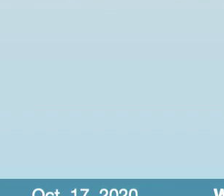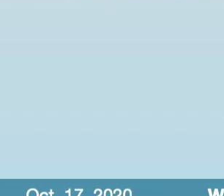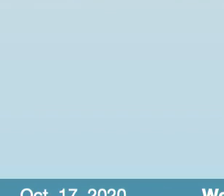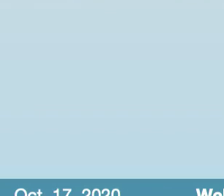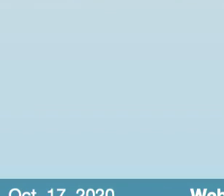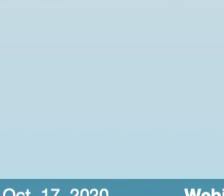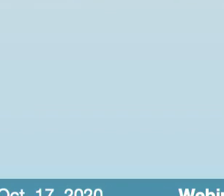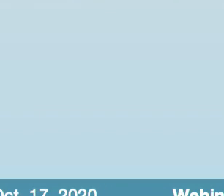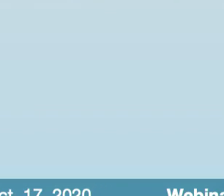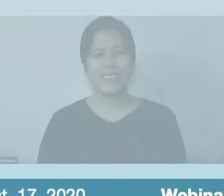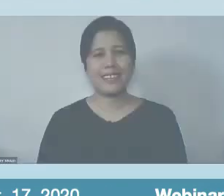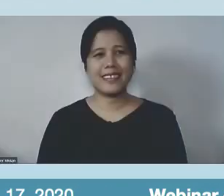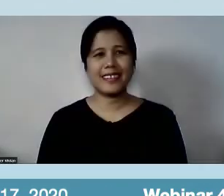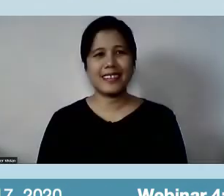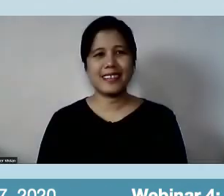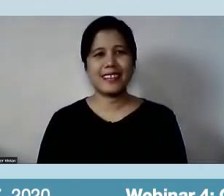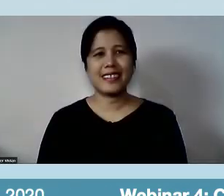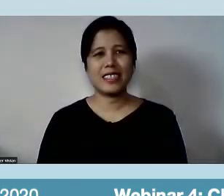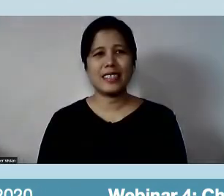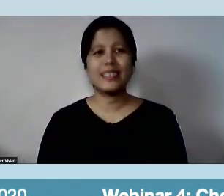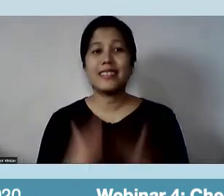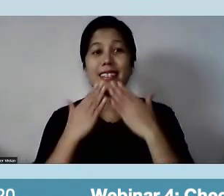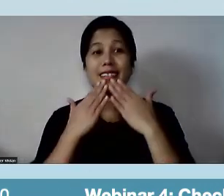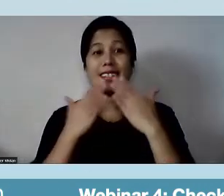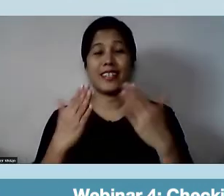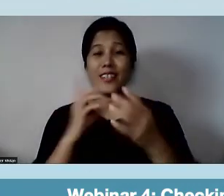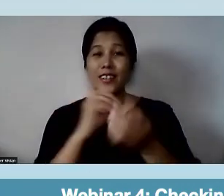All right, thank you, Doc Francis. So,